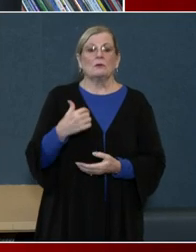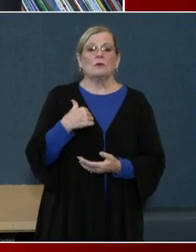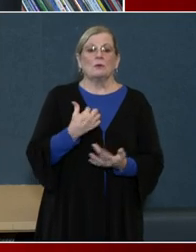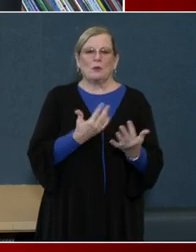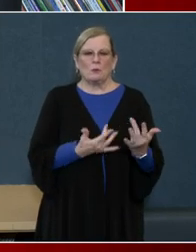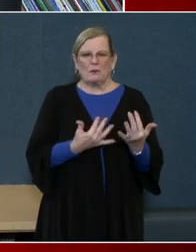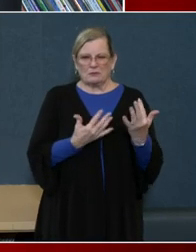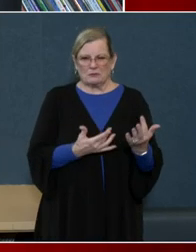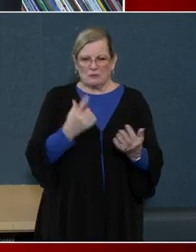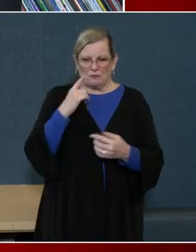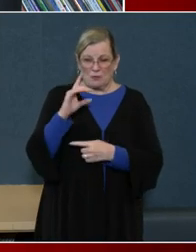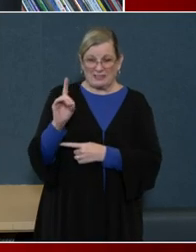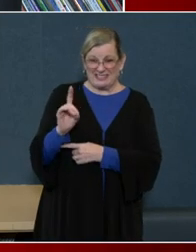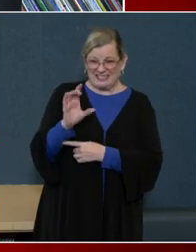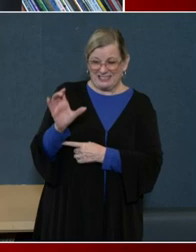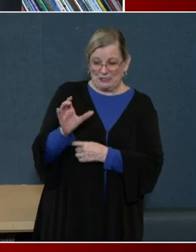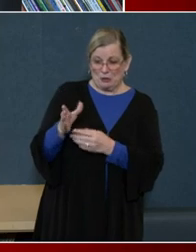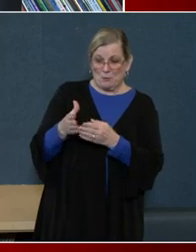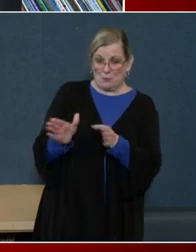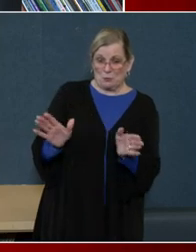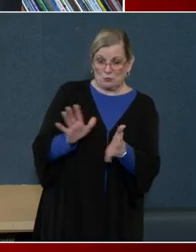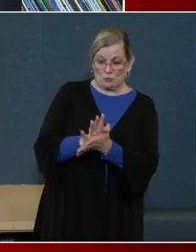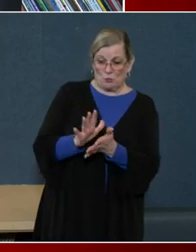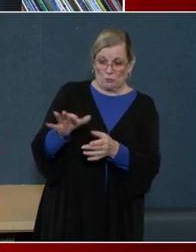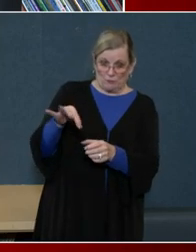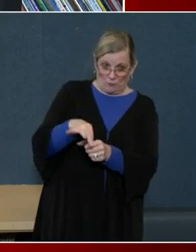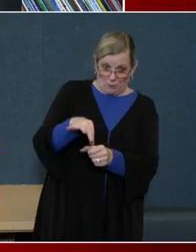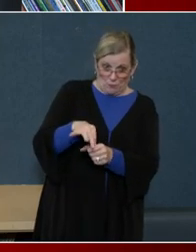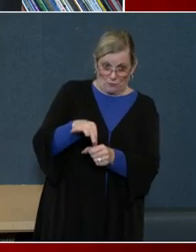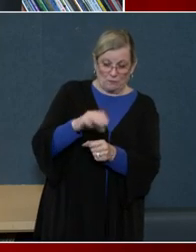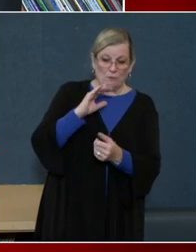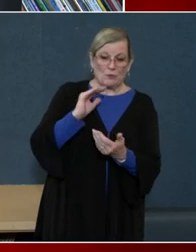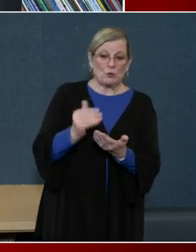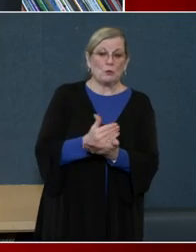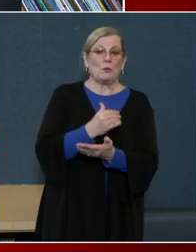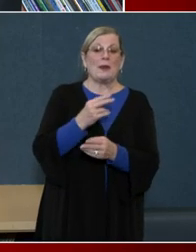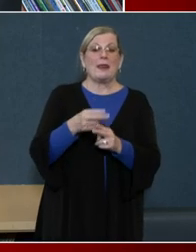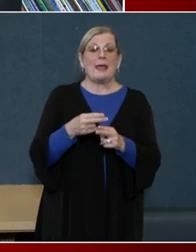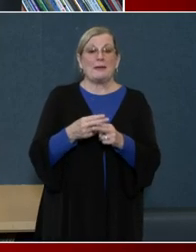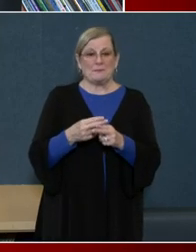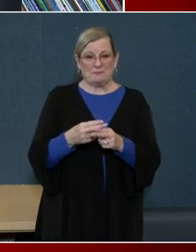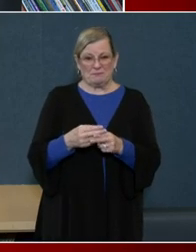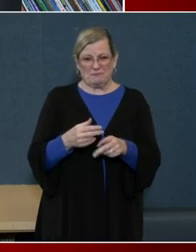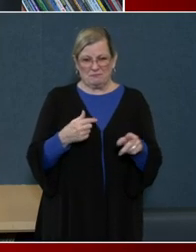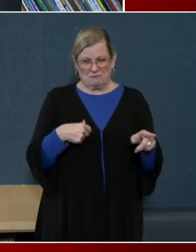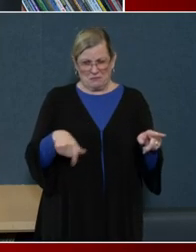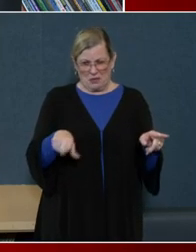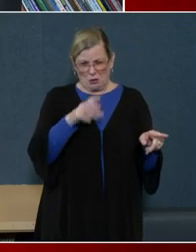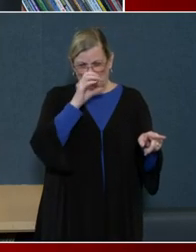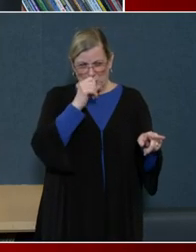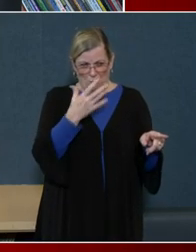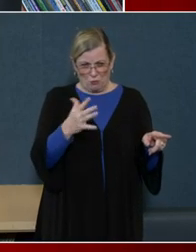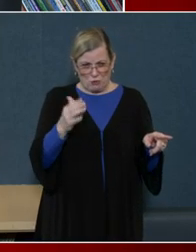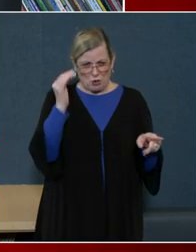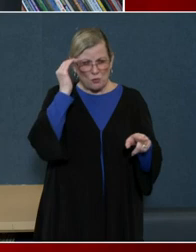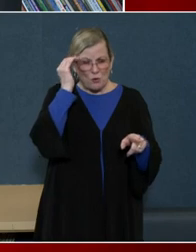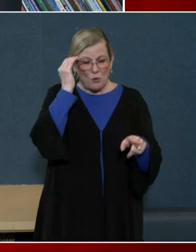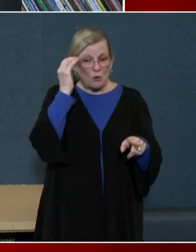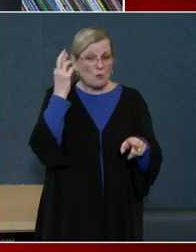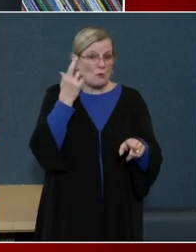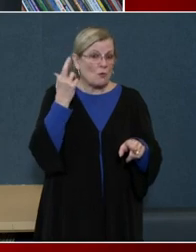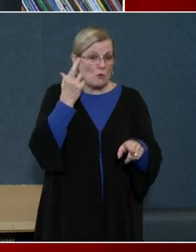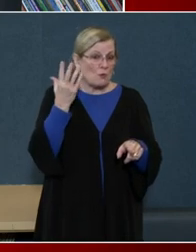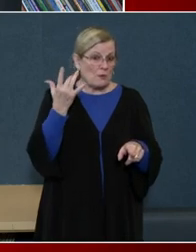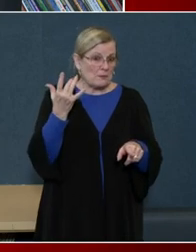for Wilson High School. The issue there, as I'm assuming many people know, is that President Woodrow Wilson, while he